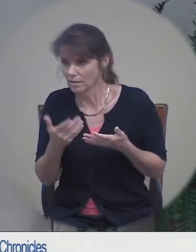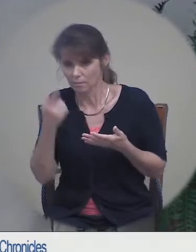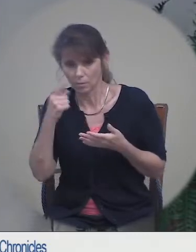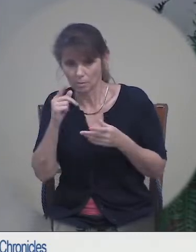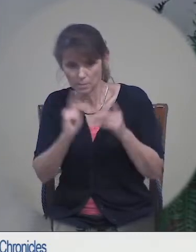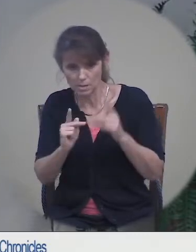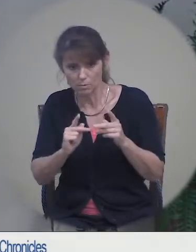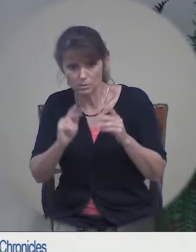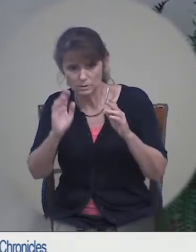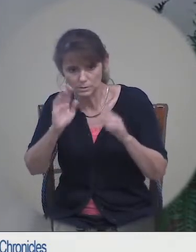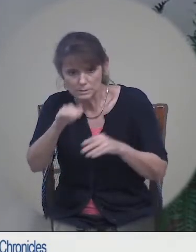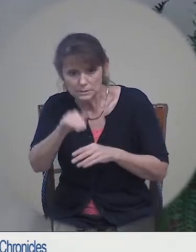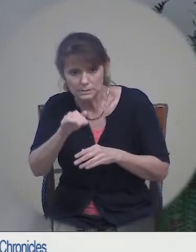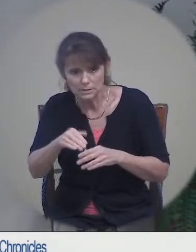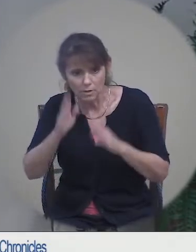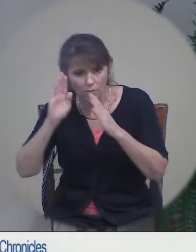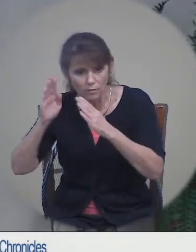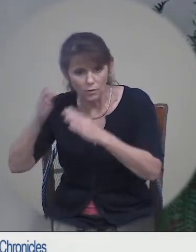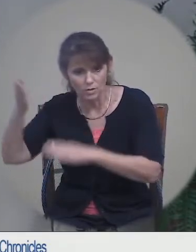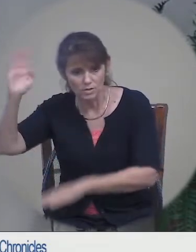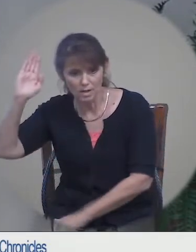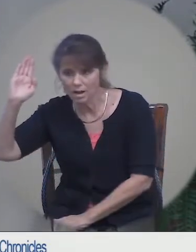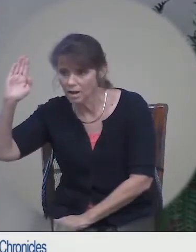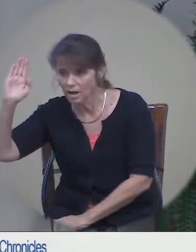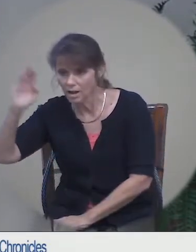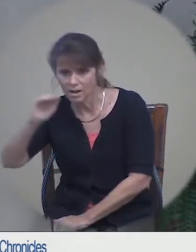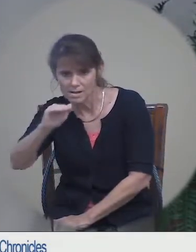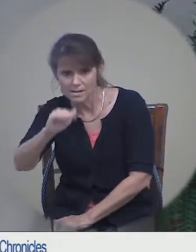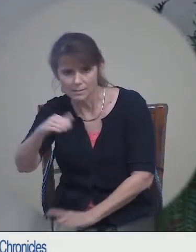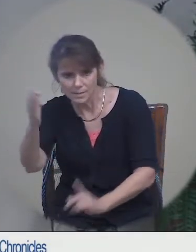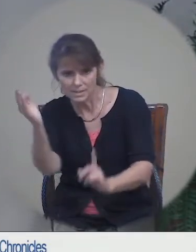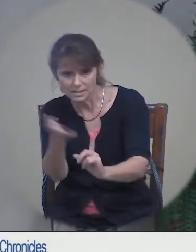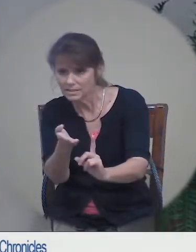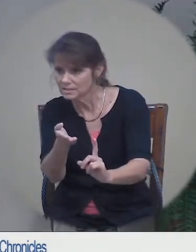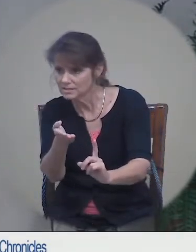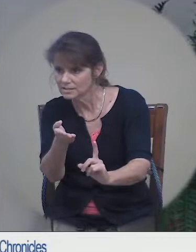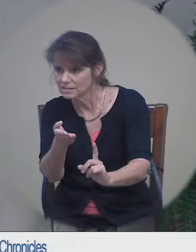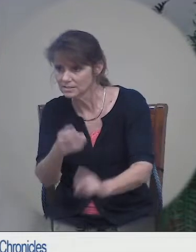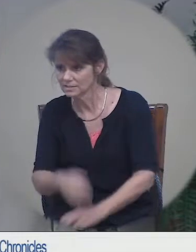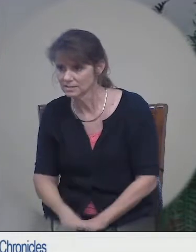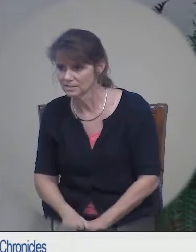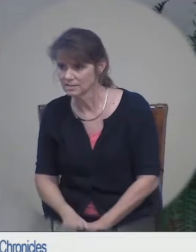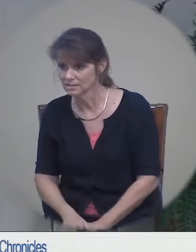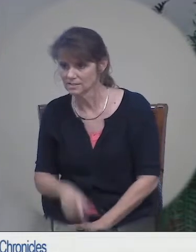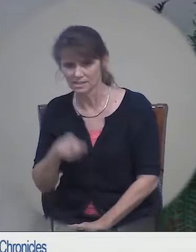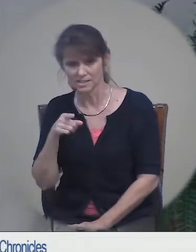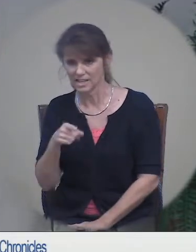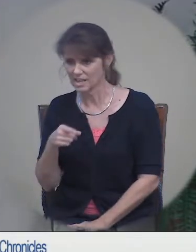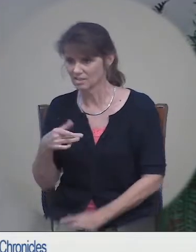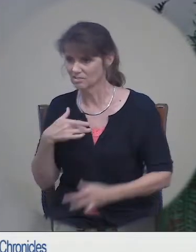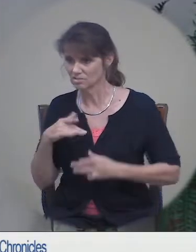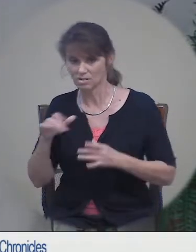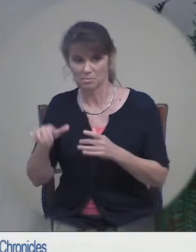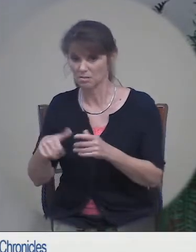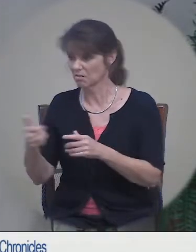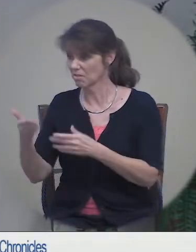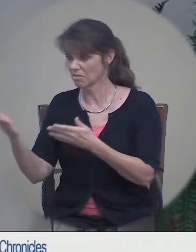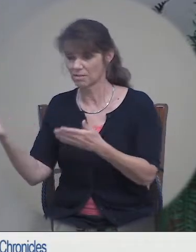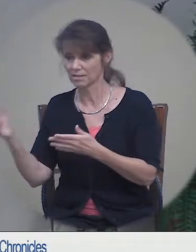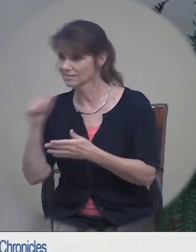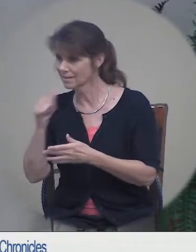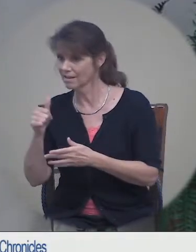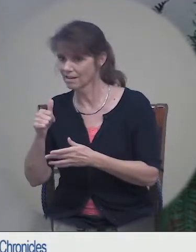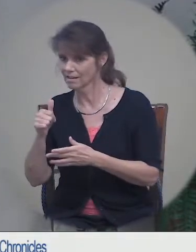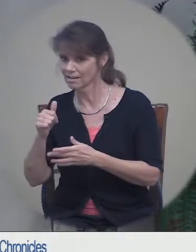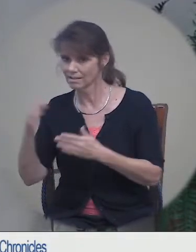God. And he doesn't seem really concerned about if it ruffles any feathers. This is what